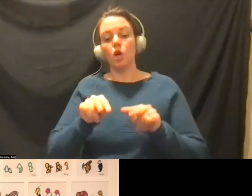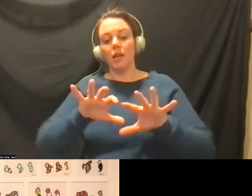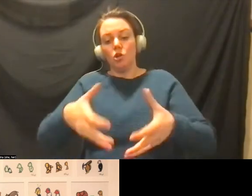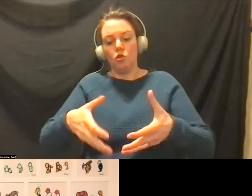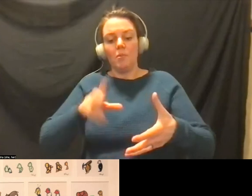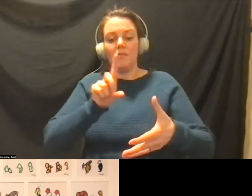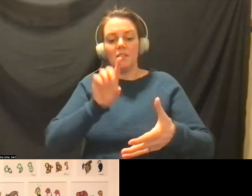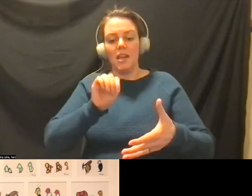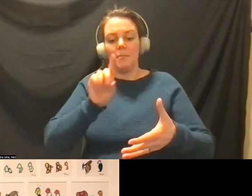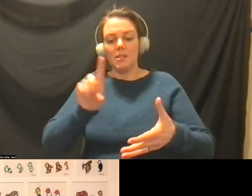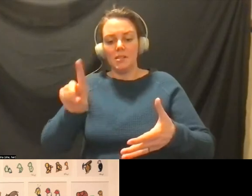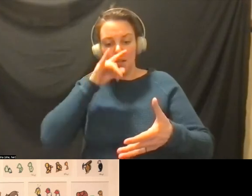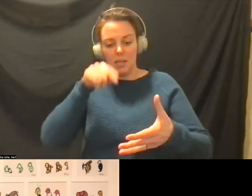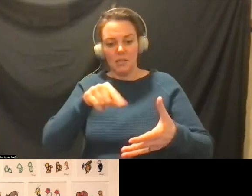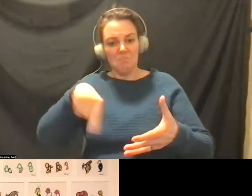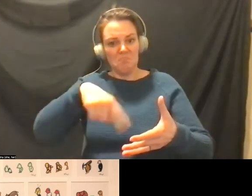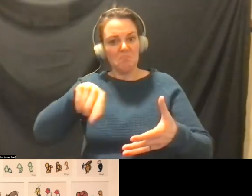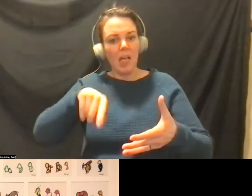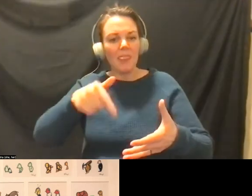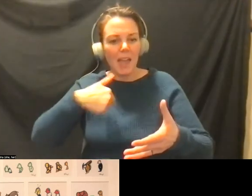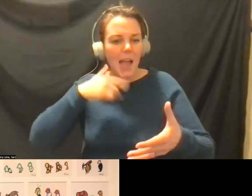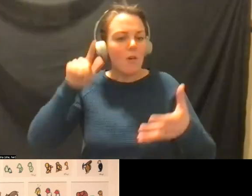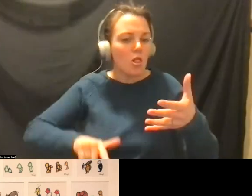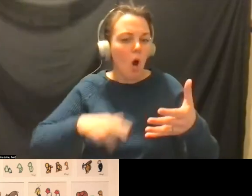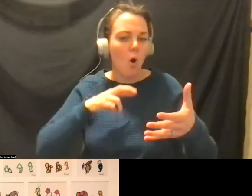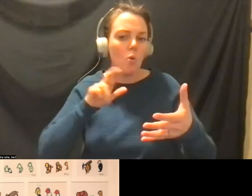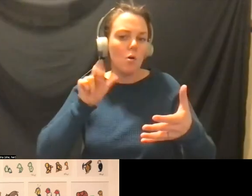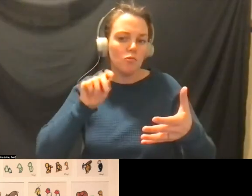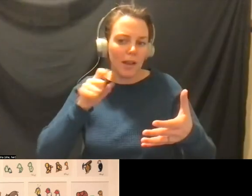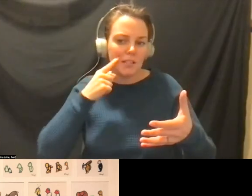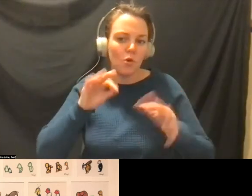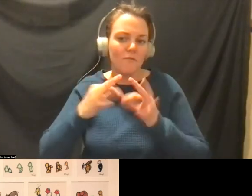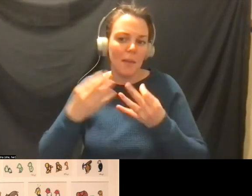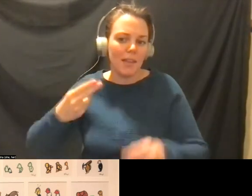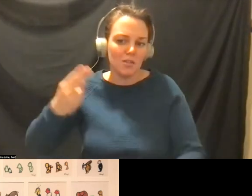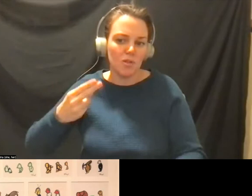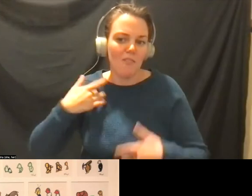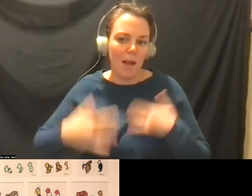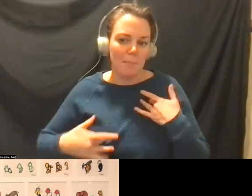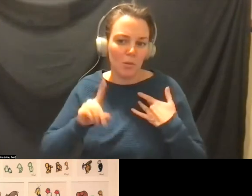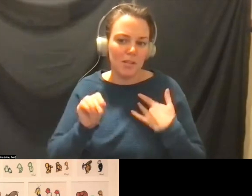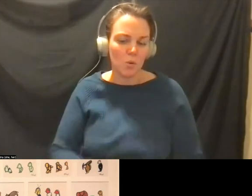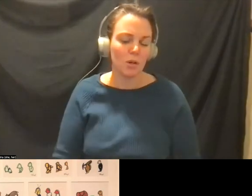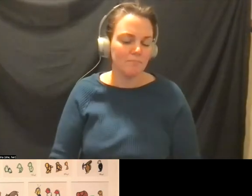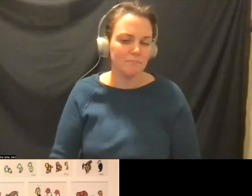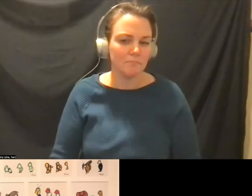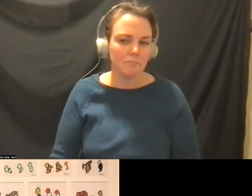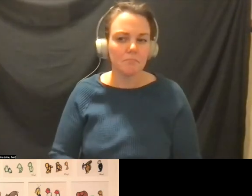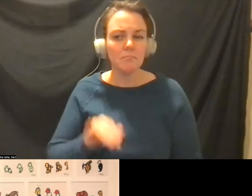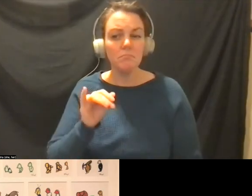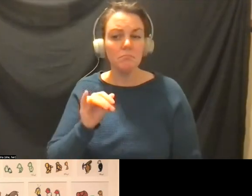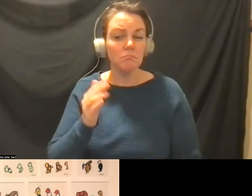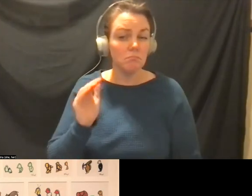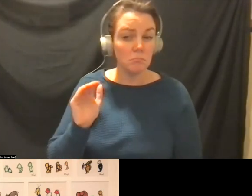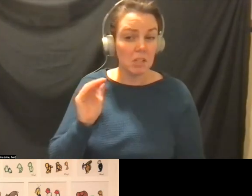kids, they have very low rates of family history of bipolar disorder, which kind of suggests that maybe